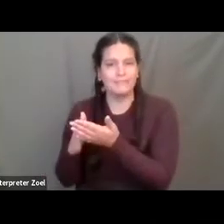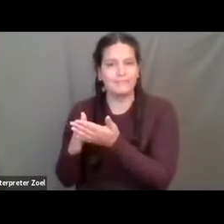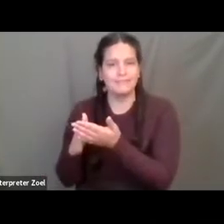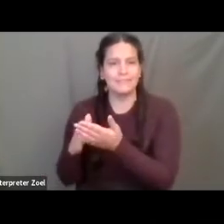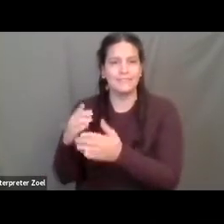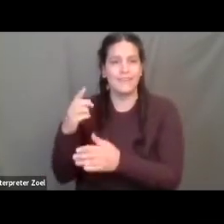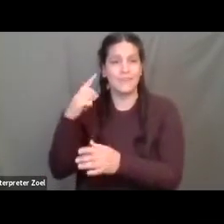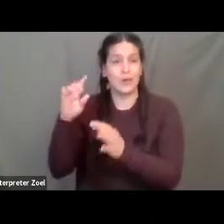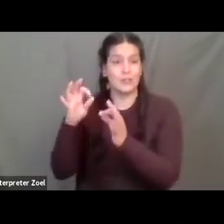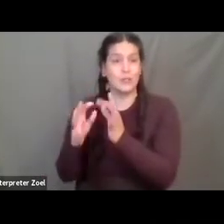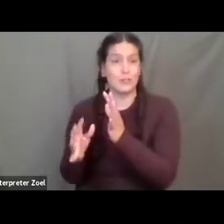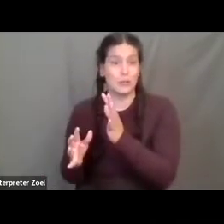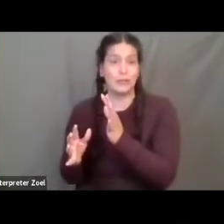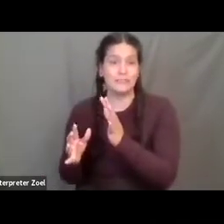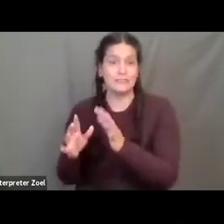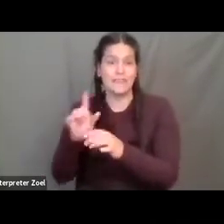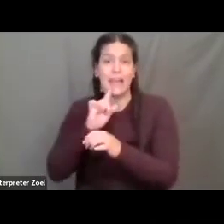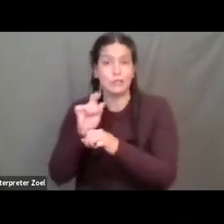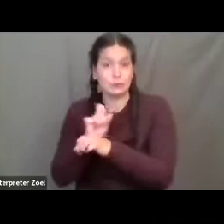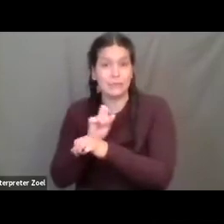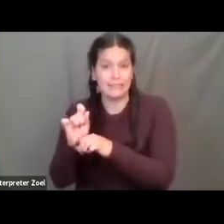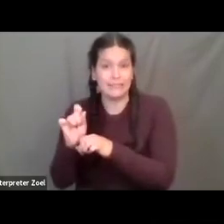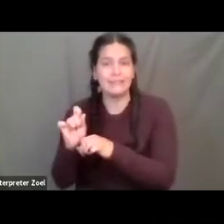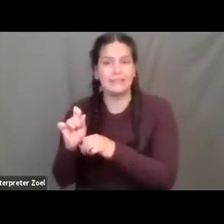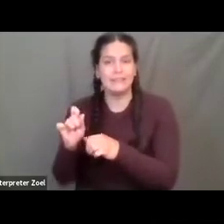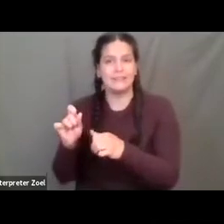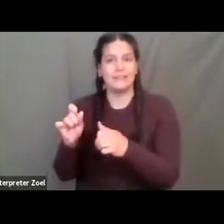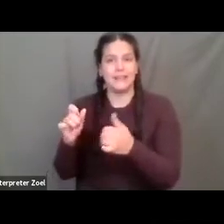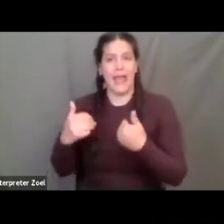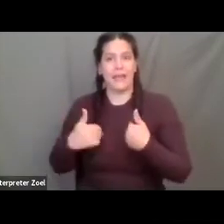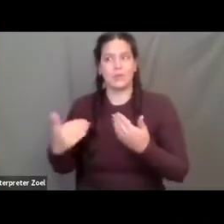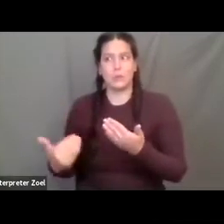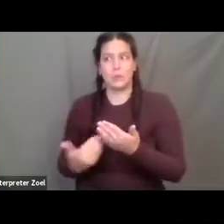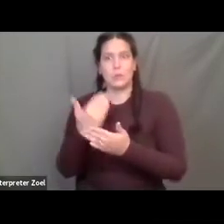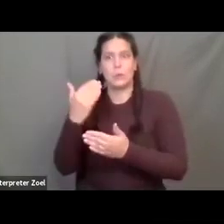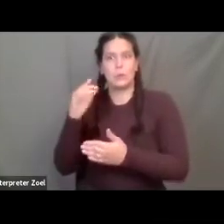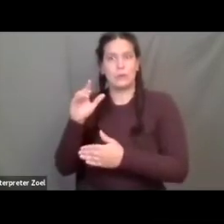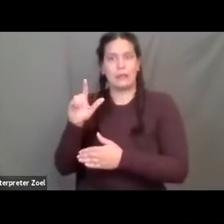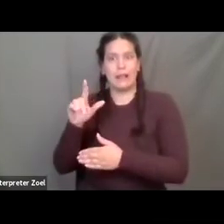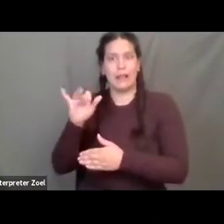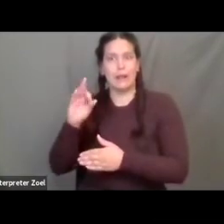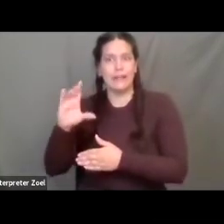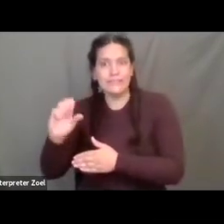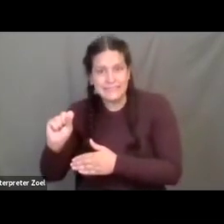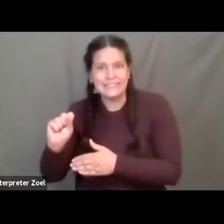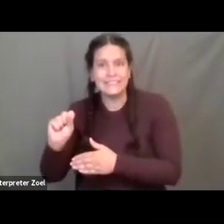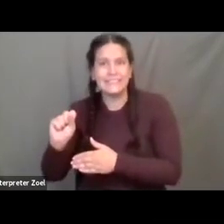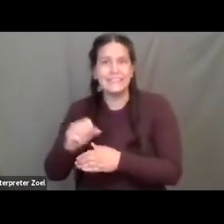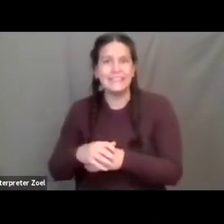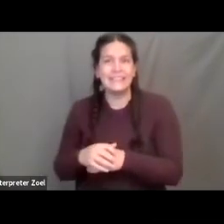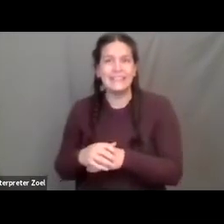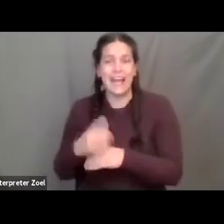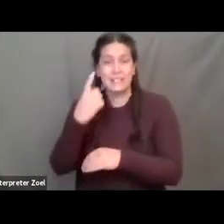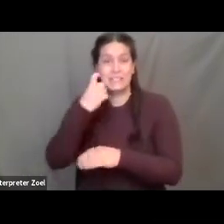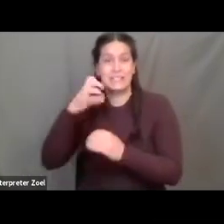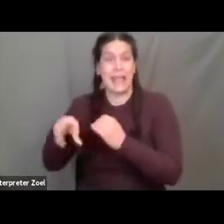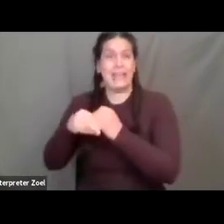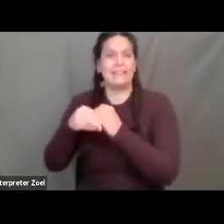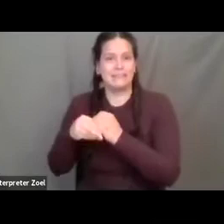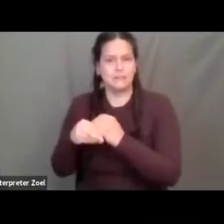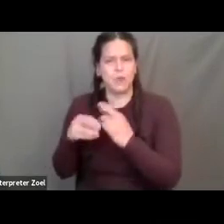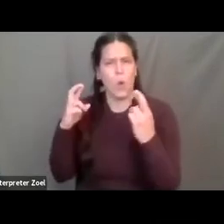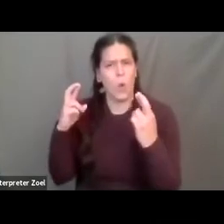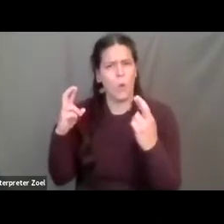actually the lyrics last night for the bridge, because I just added that in. So hopefully